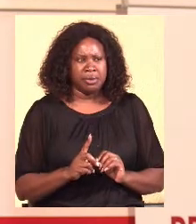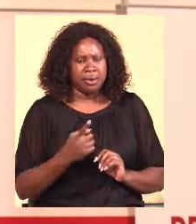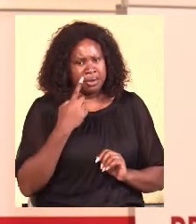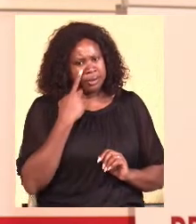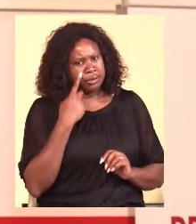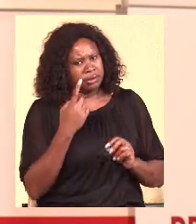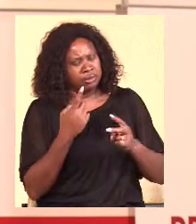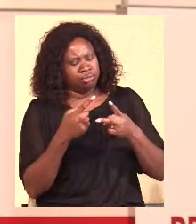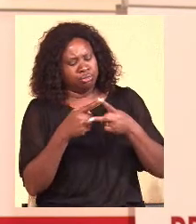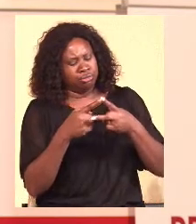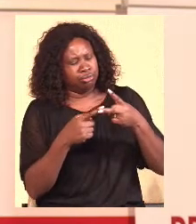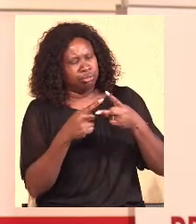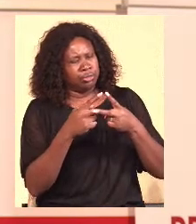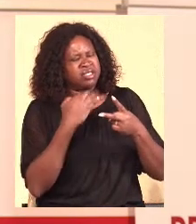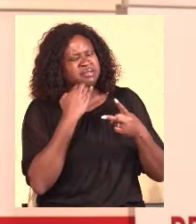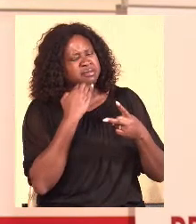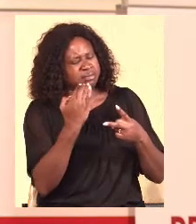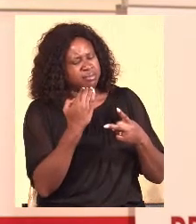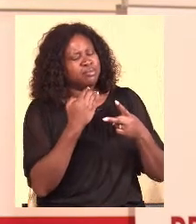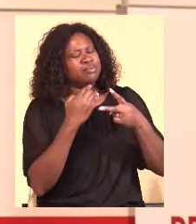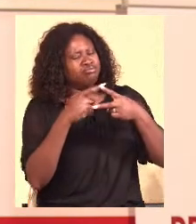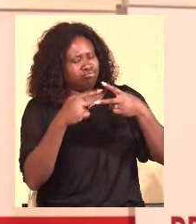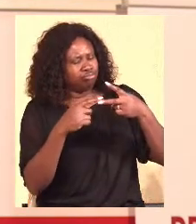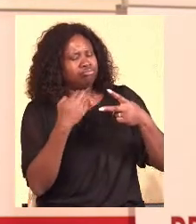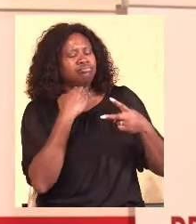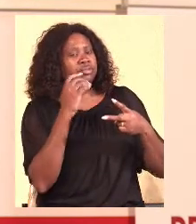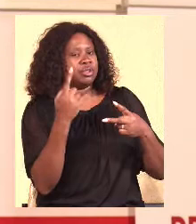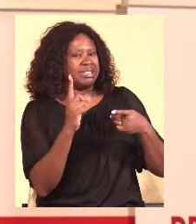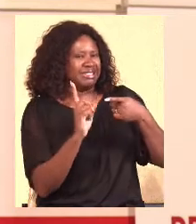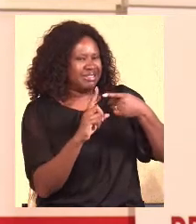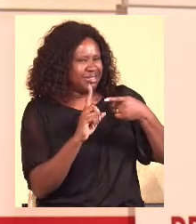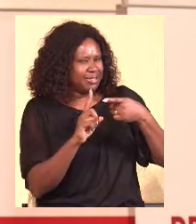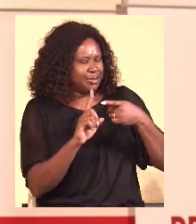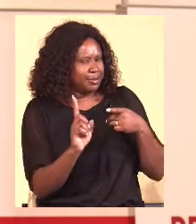two important areas. The first one is that of